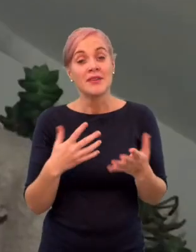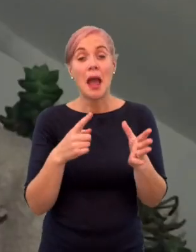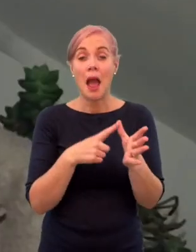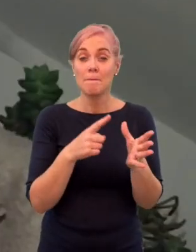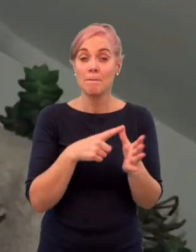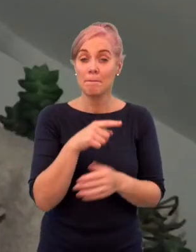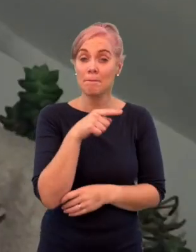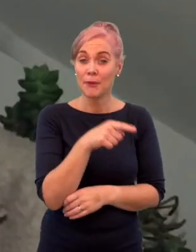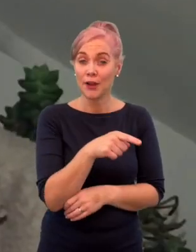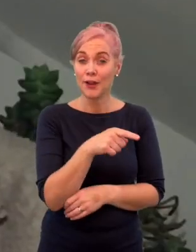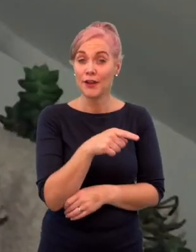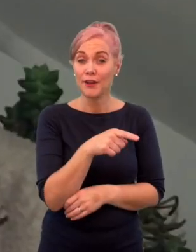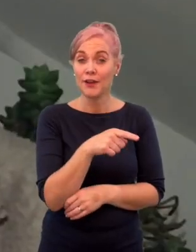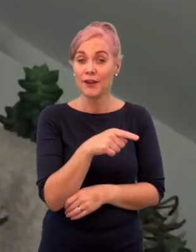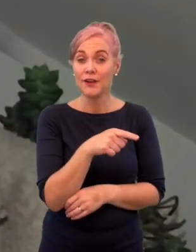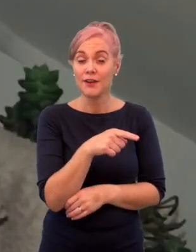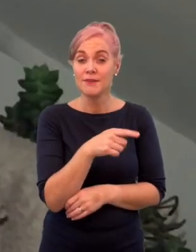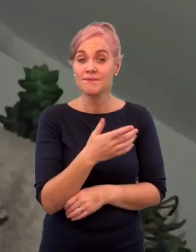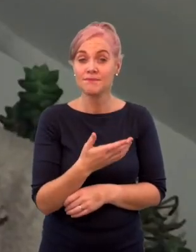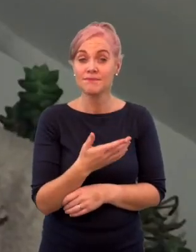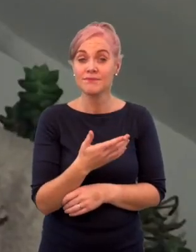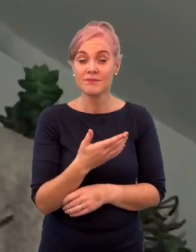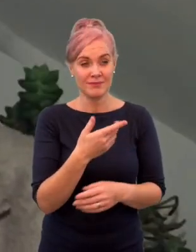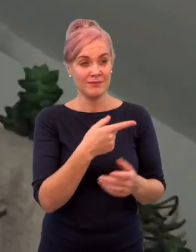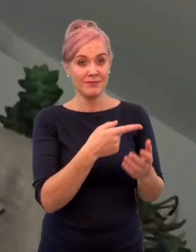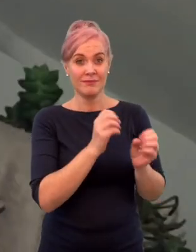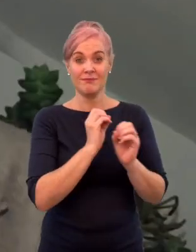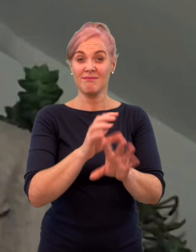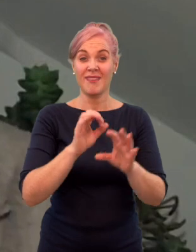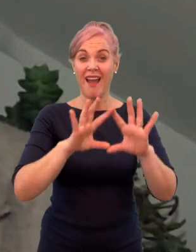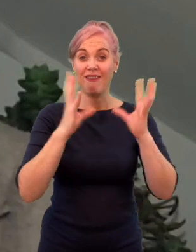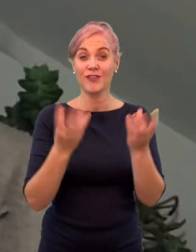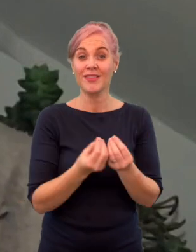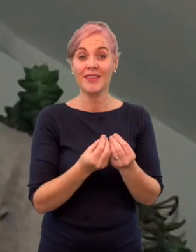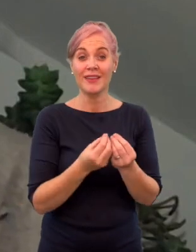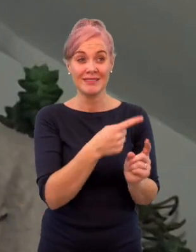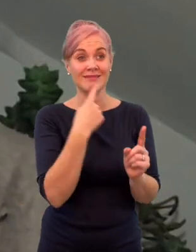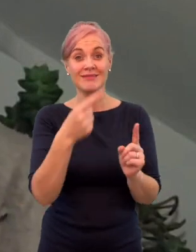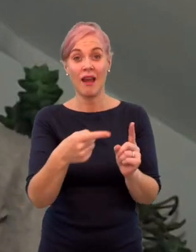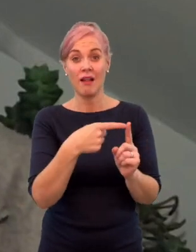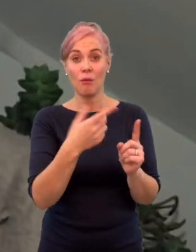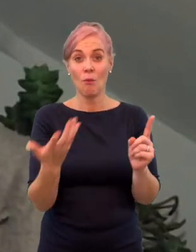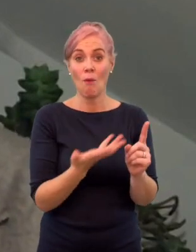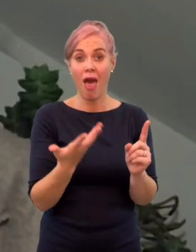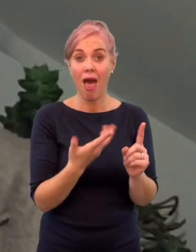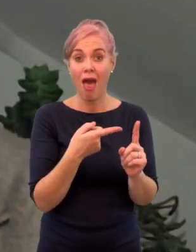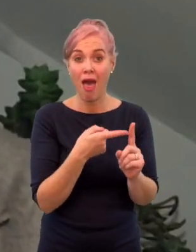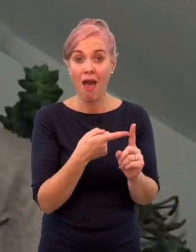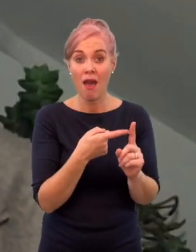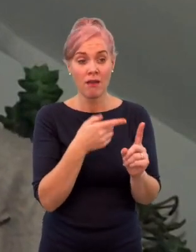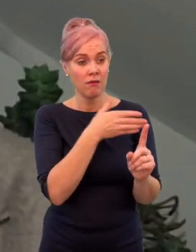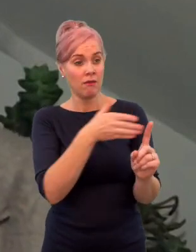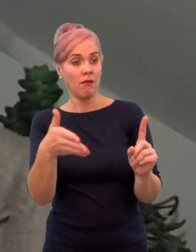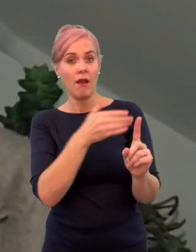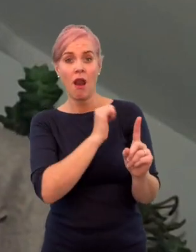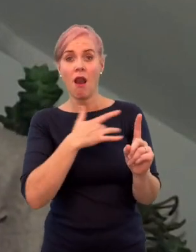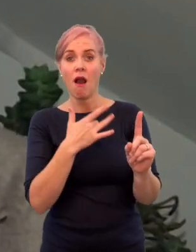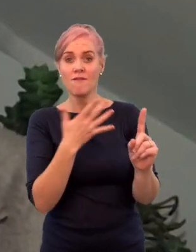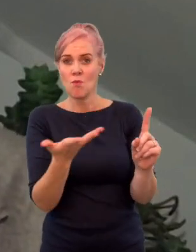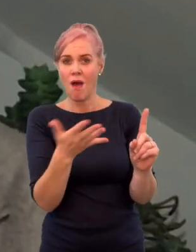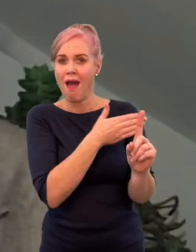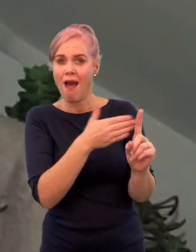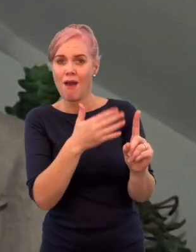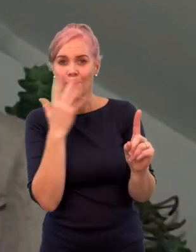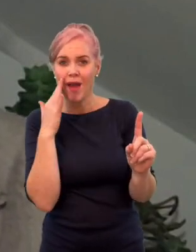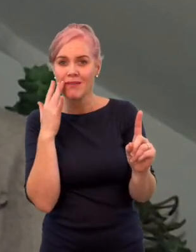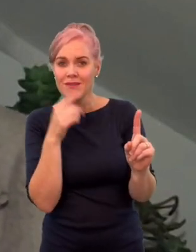Well, Amber sort of tells us everything. She tells us where she is. She tells us sort of what time